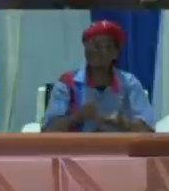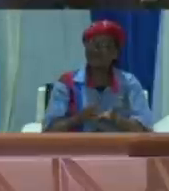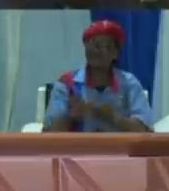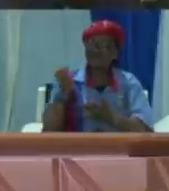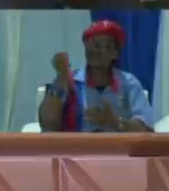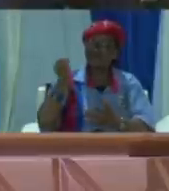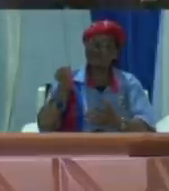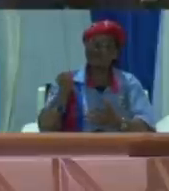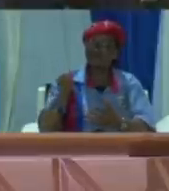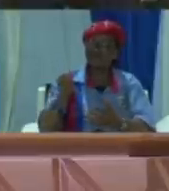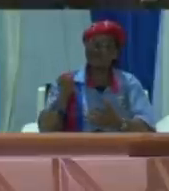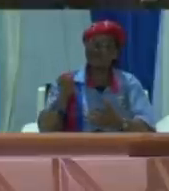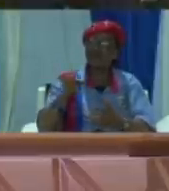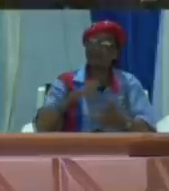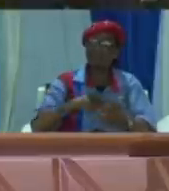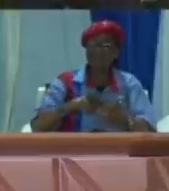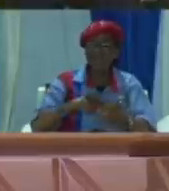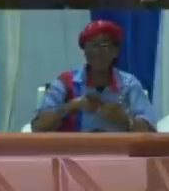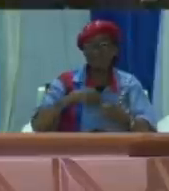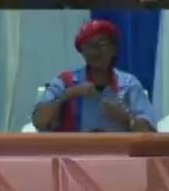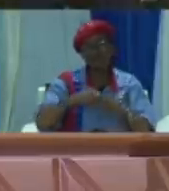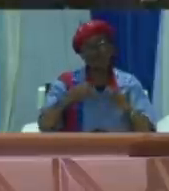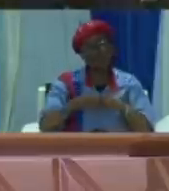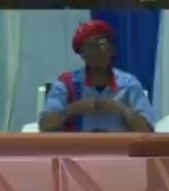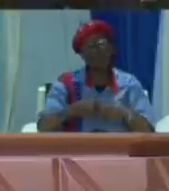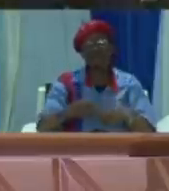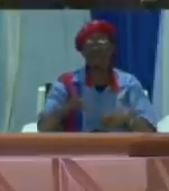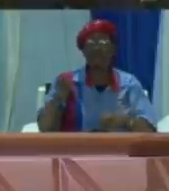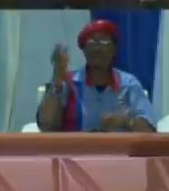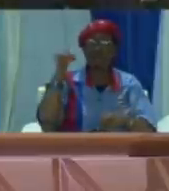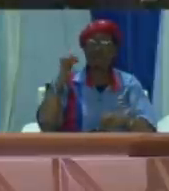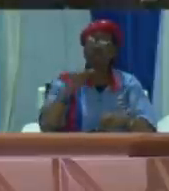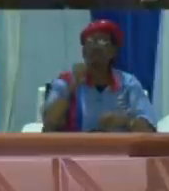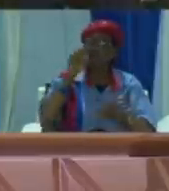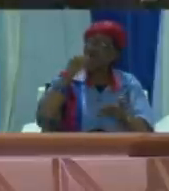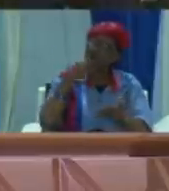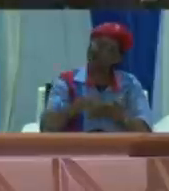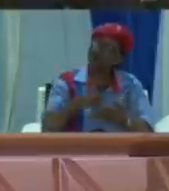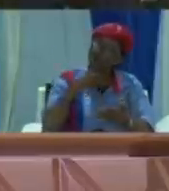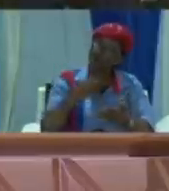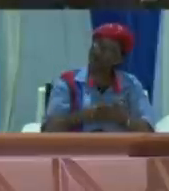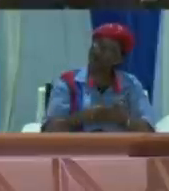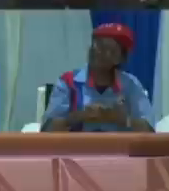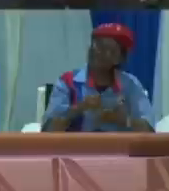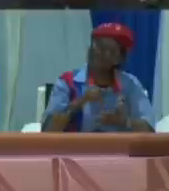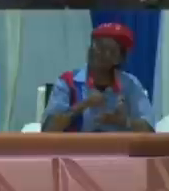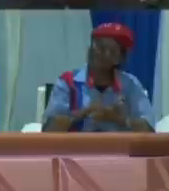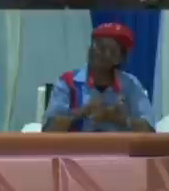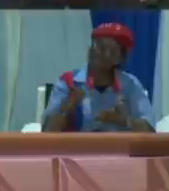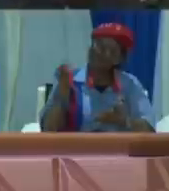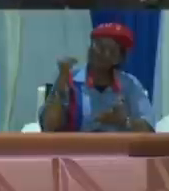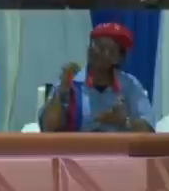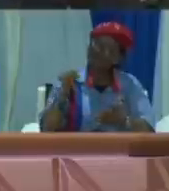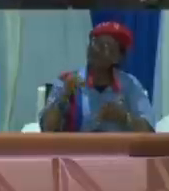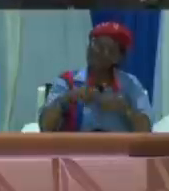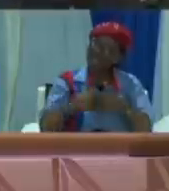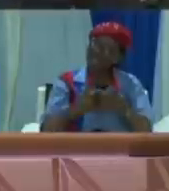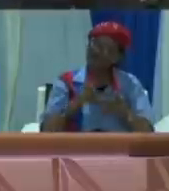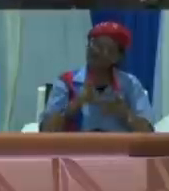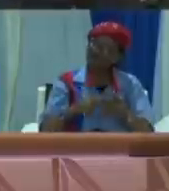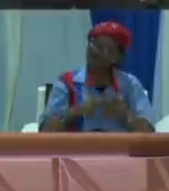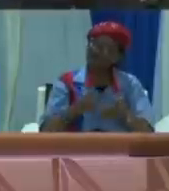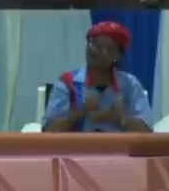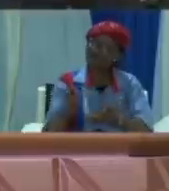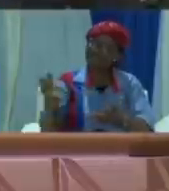My problem is not money. It is how to spend it. Why?